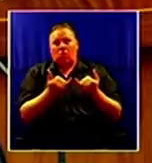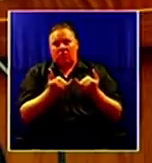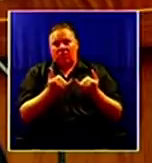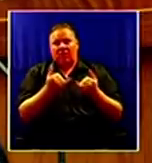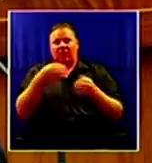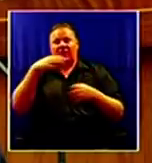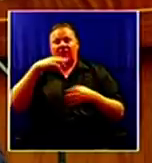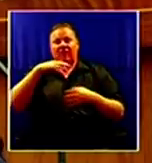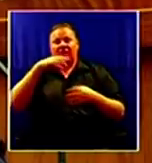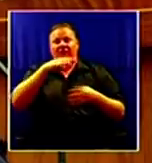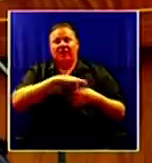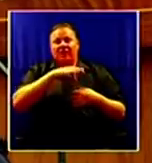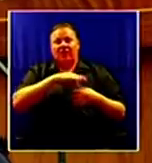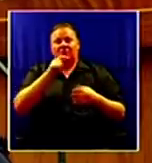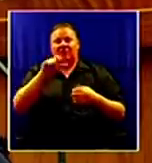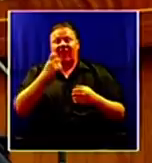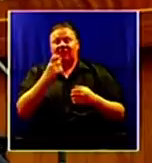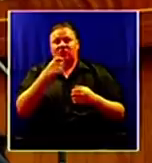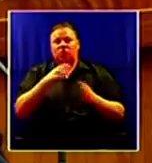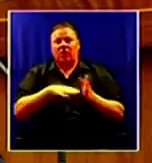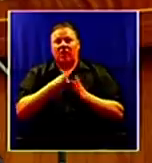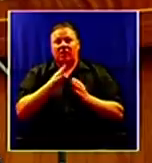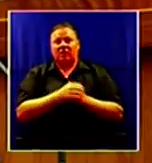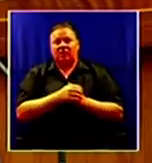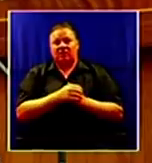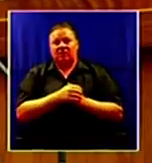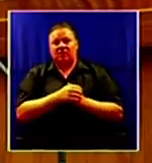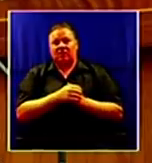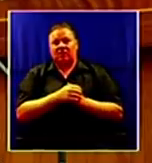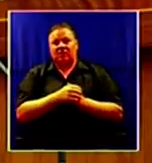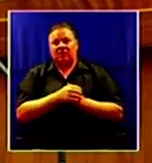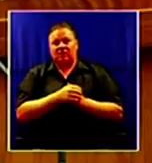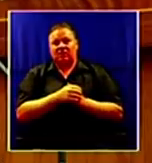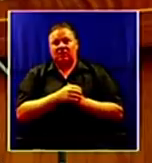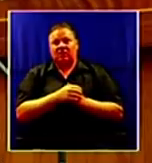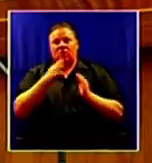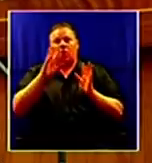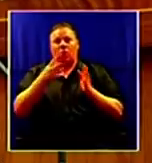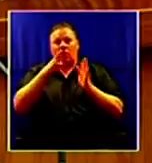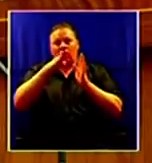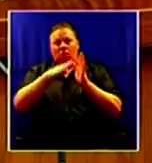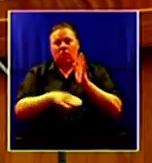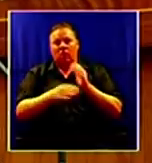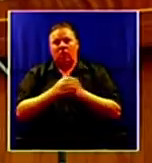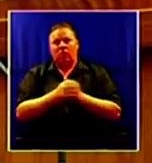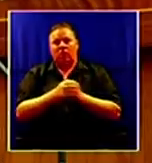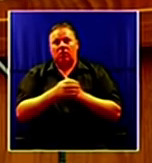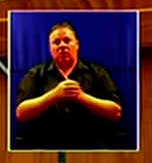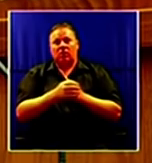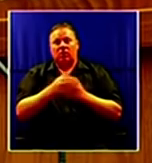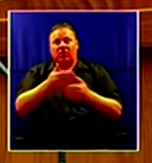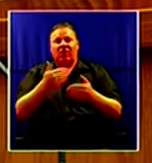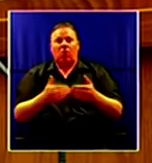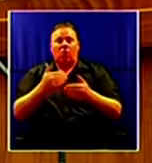27% for companies with years of assessment commencing on or after 1